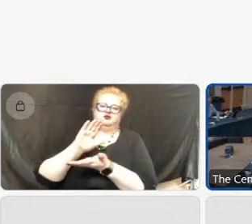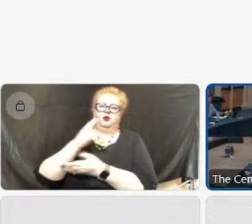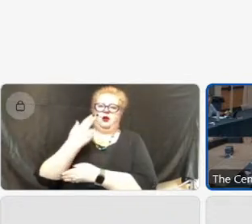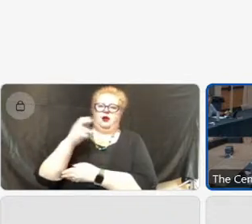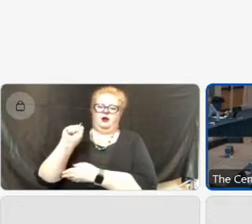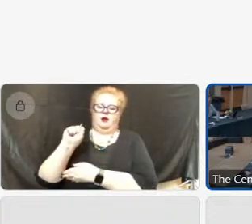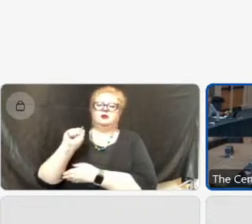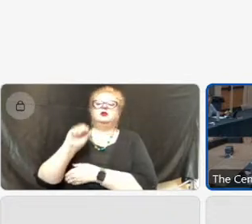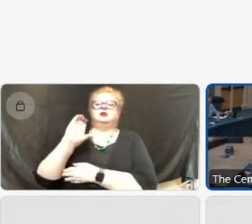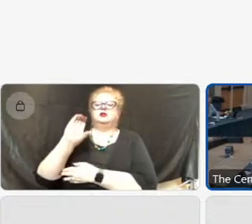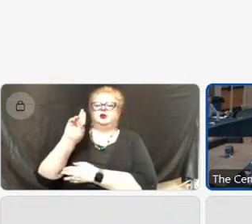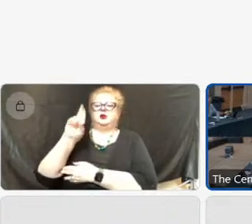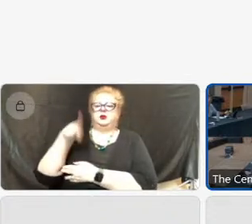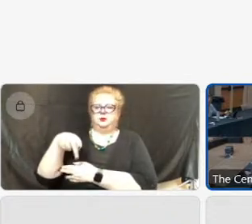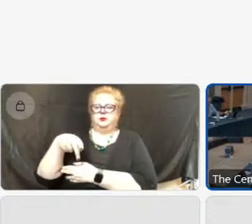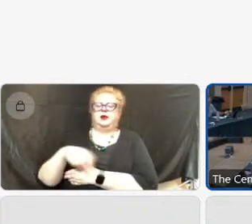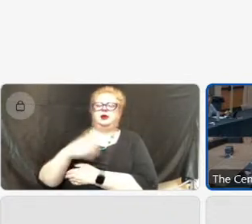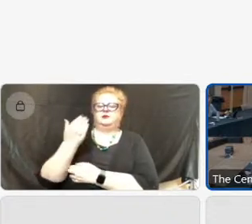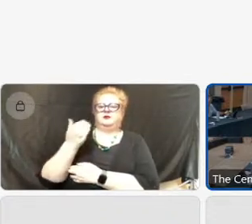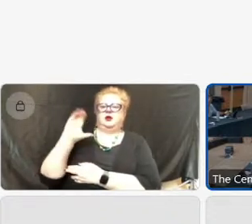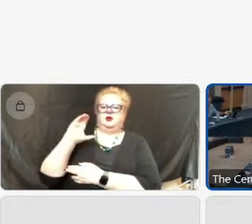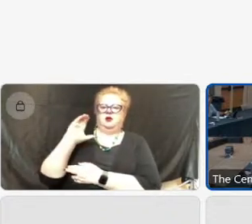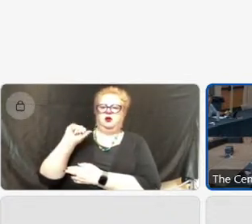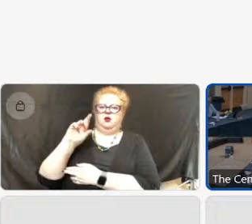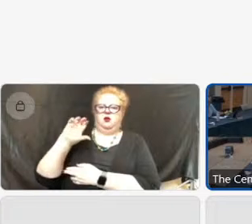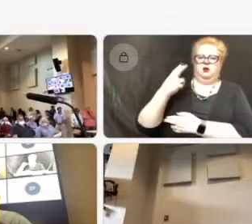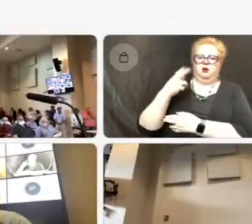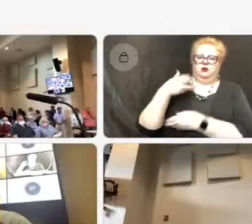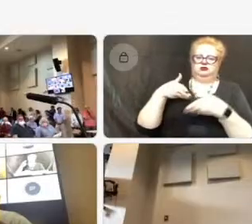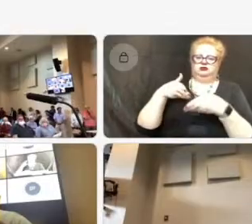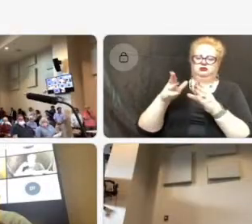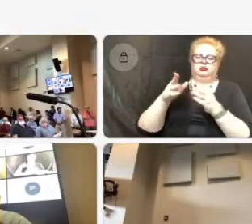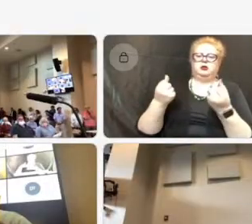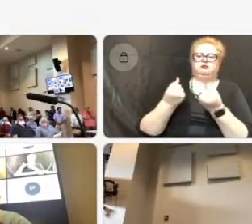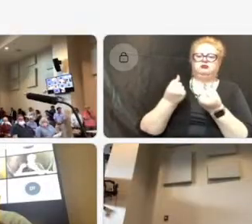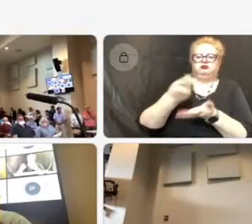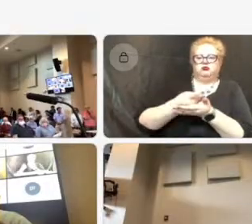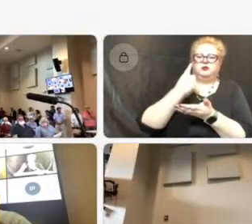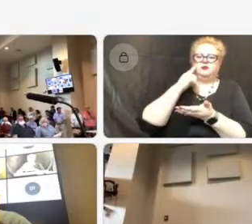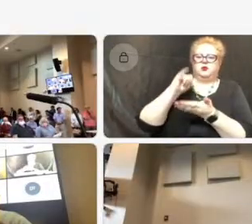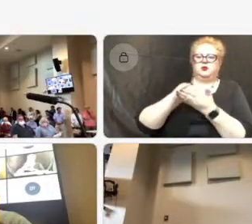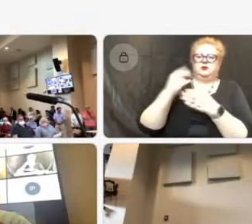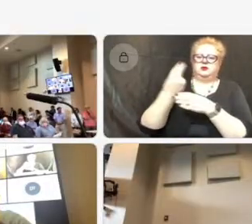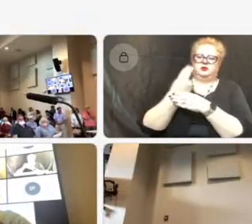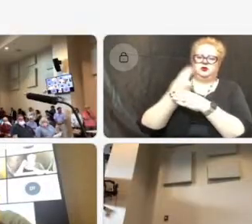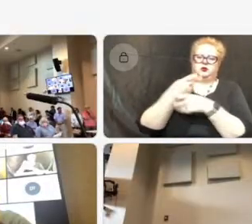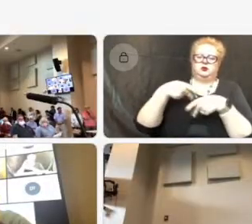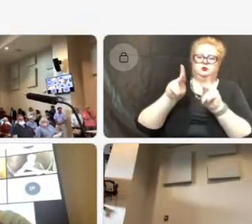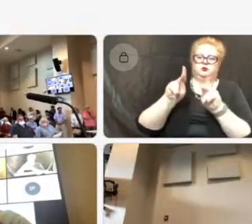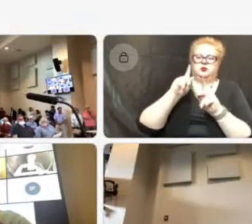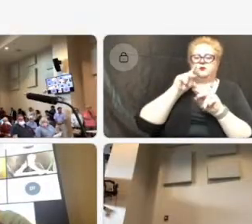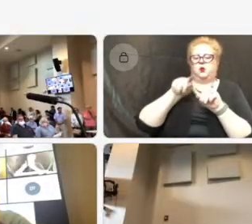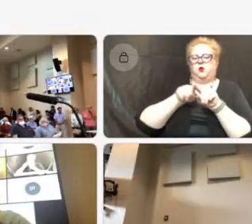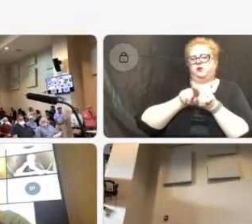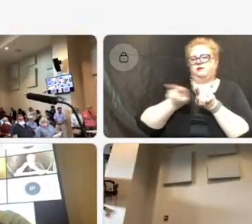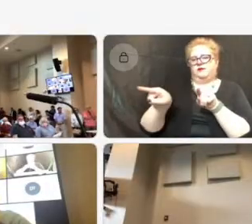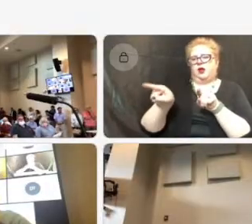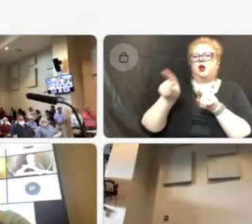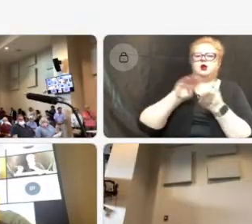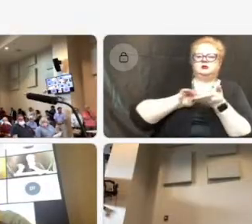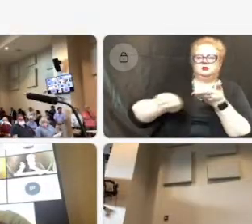use permit, 1500 Park Street. Staff recommends approval of the requested conditional use permit, including variances subject to compliance